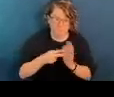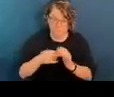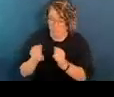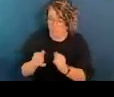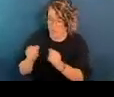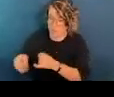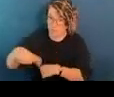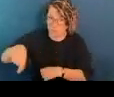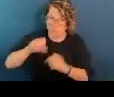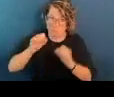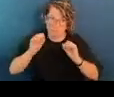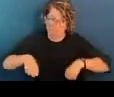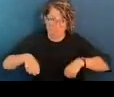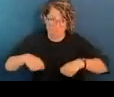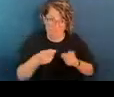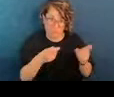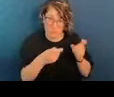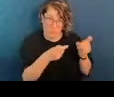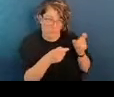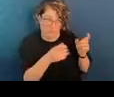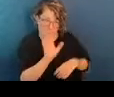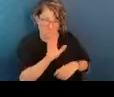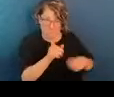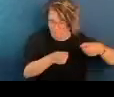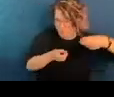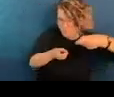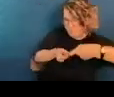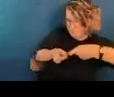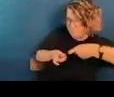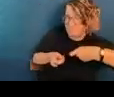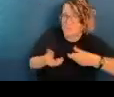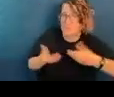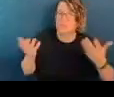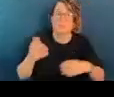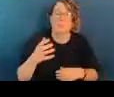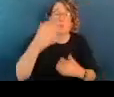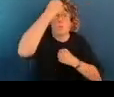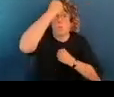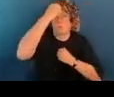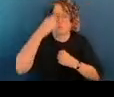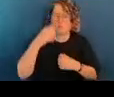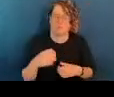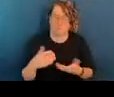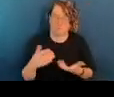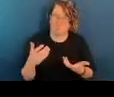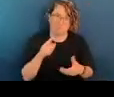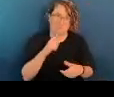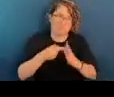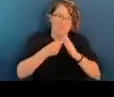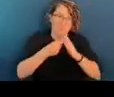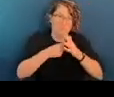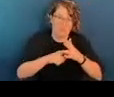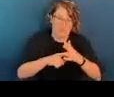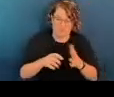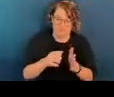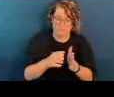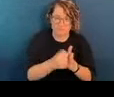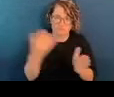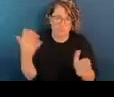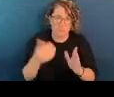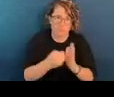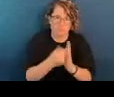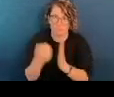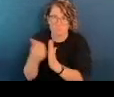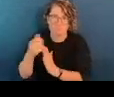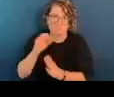legacy of colonialism, including removal of children from their families to attend residential schools, and also disproportionately high rates